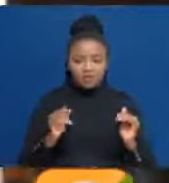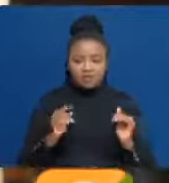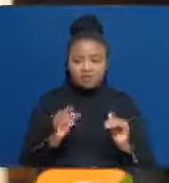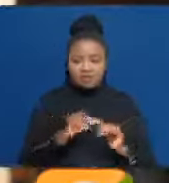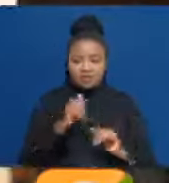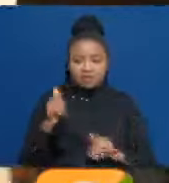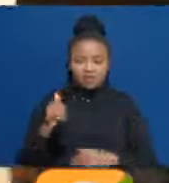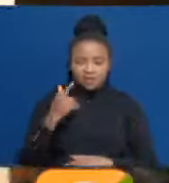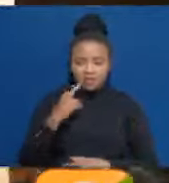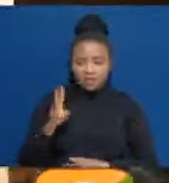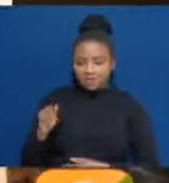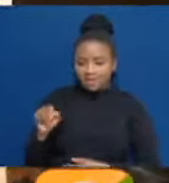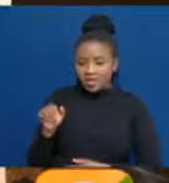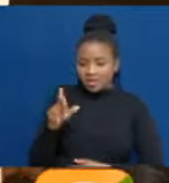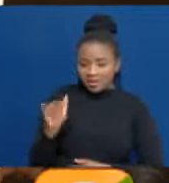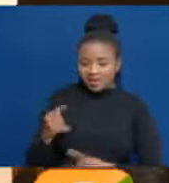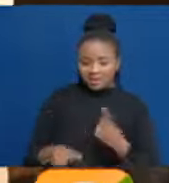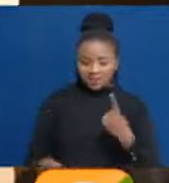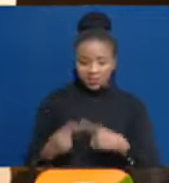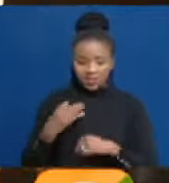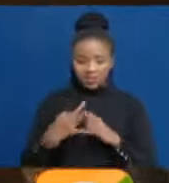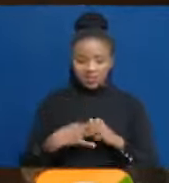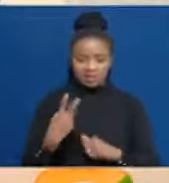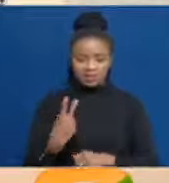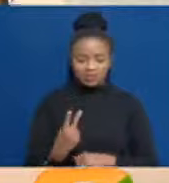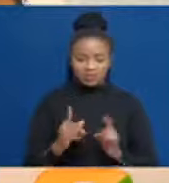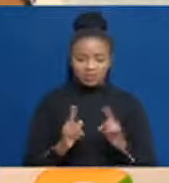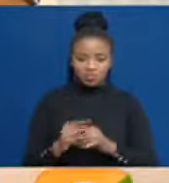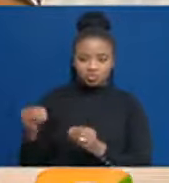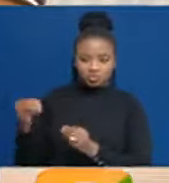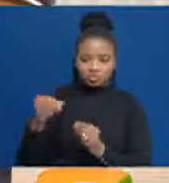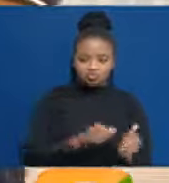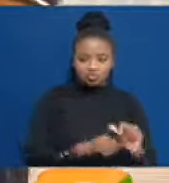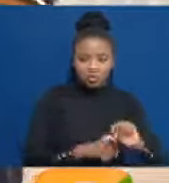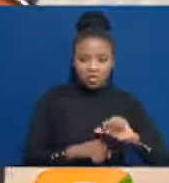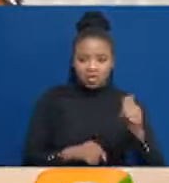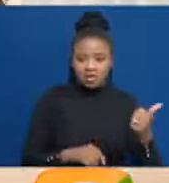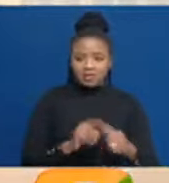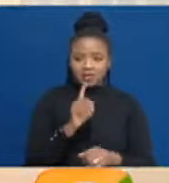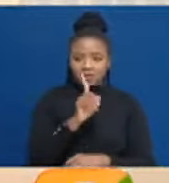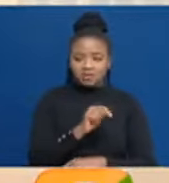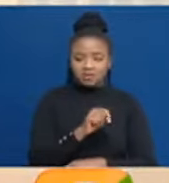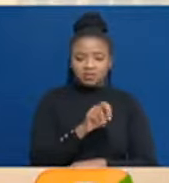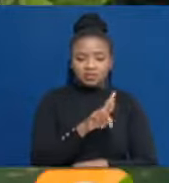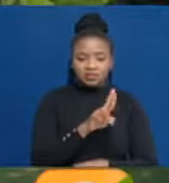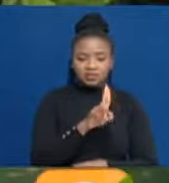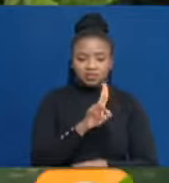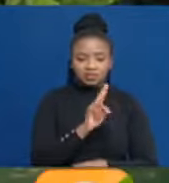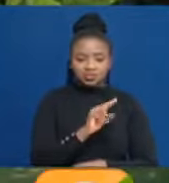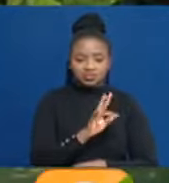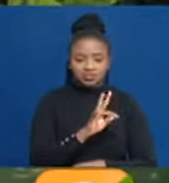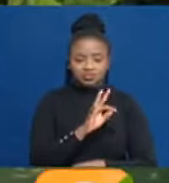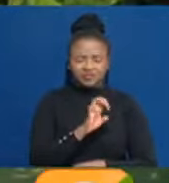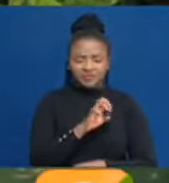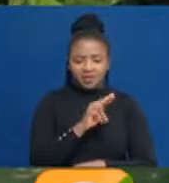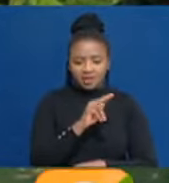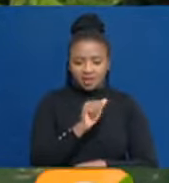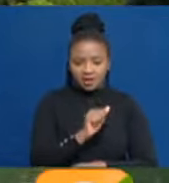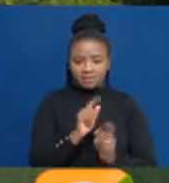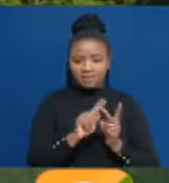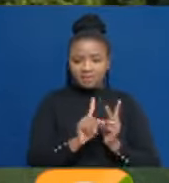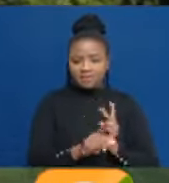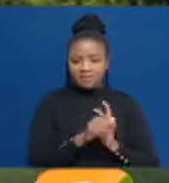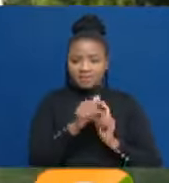Kandu with a score of 82 gross, beating Trufena Oyaro on countback, and Alyssa Jamal